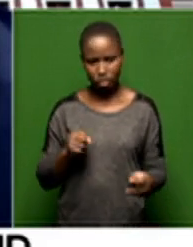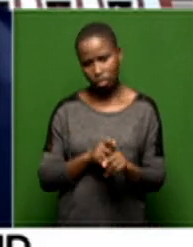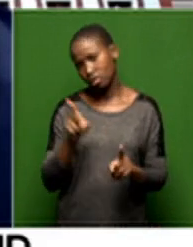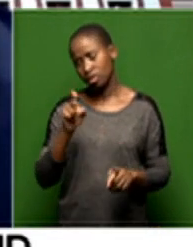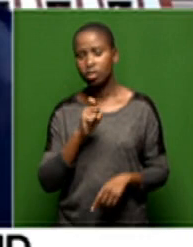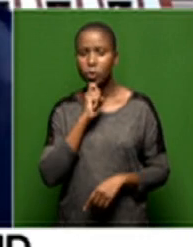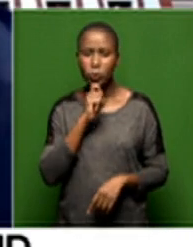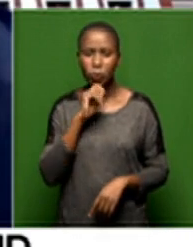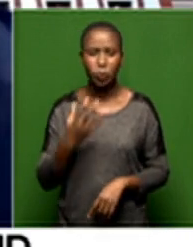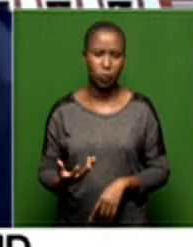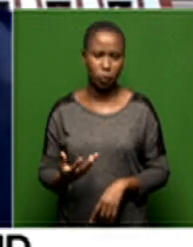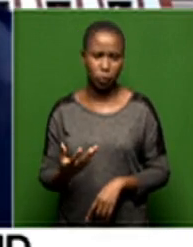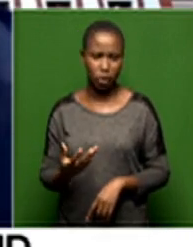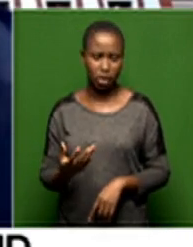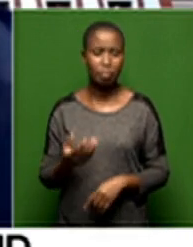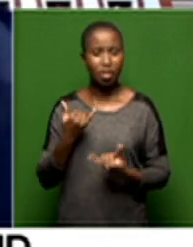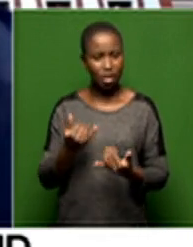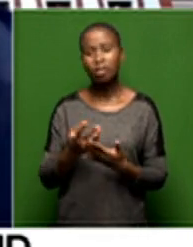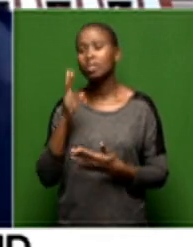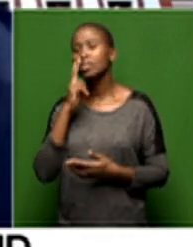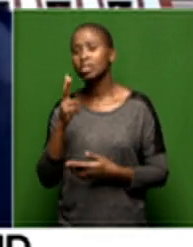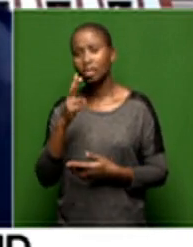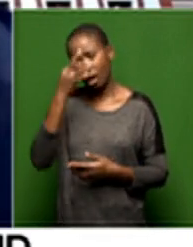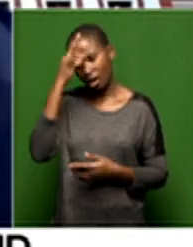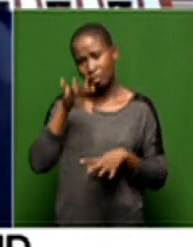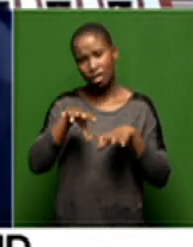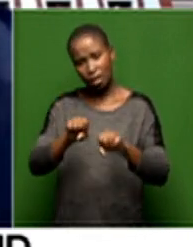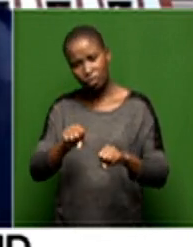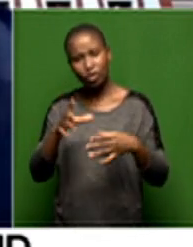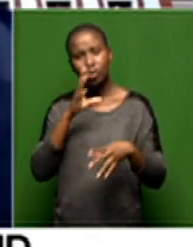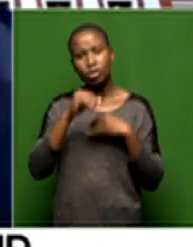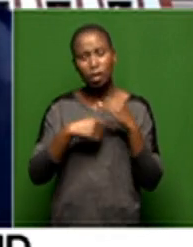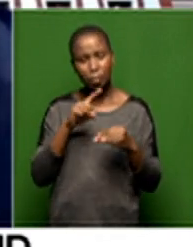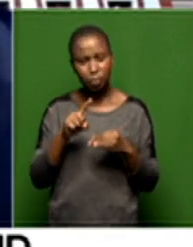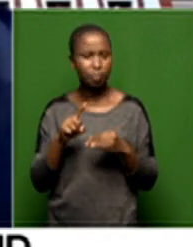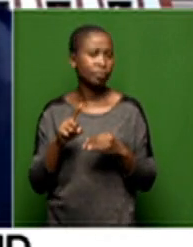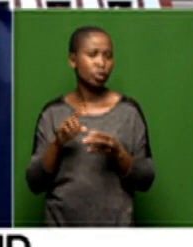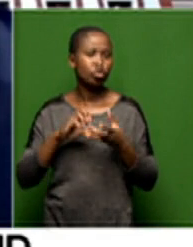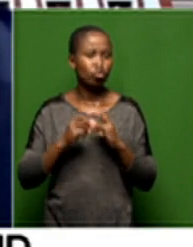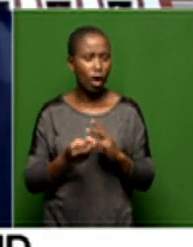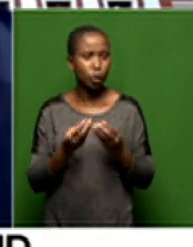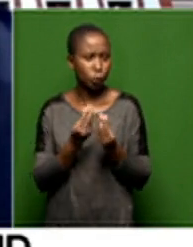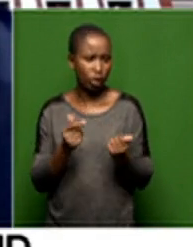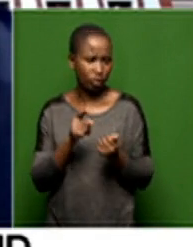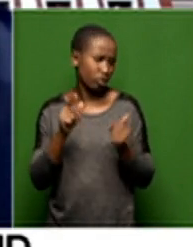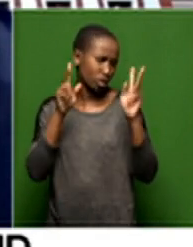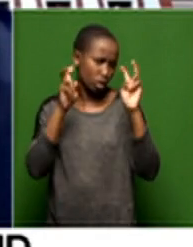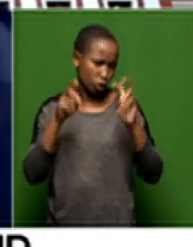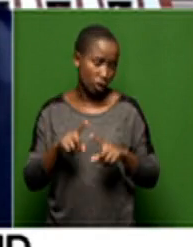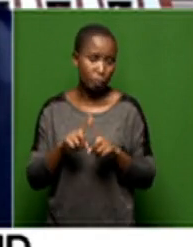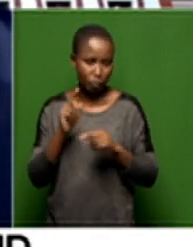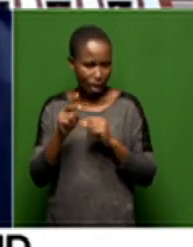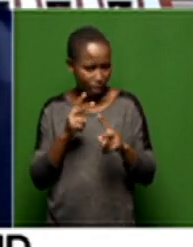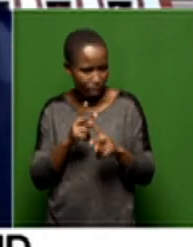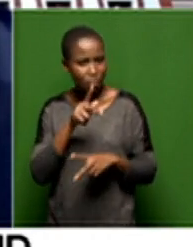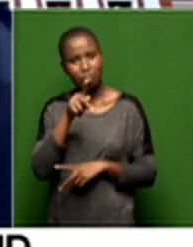misappropriated and misspent, and we're seeing state capture, being spoken about and trying to get to the bottom of that. And then again, we bring up the